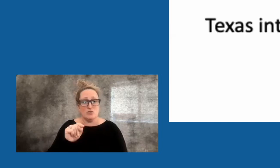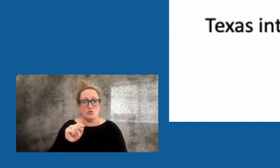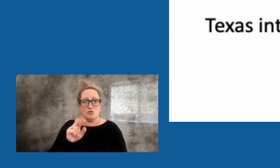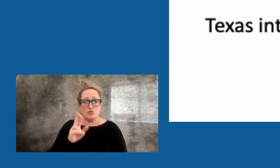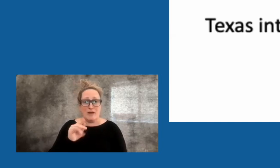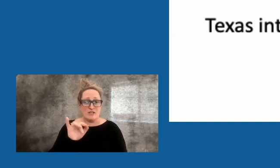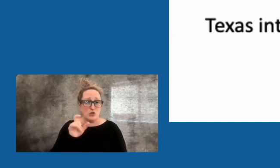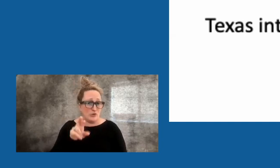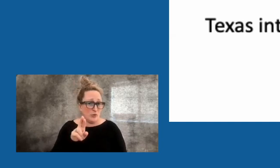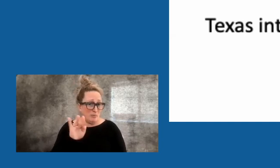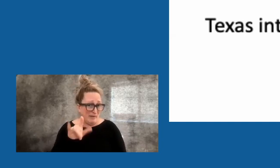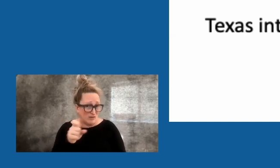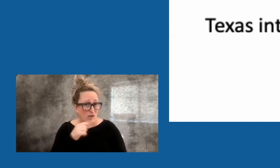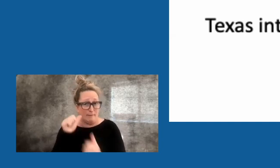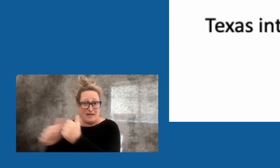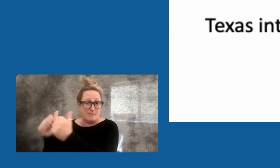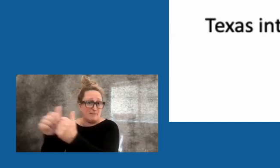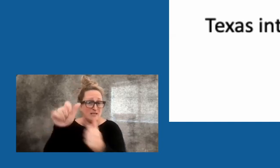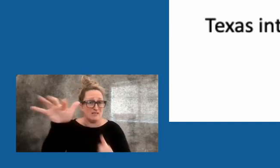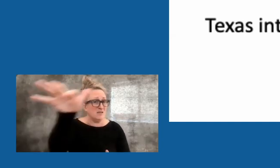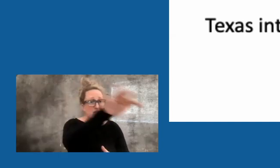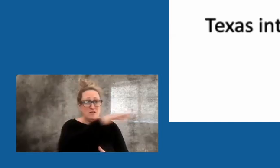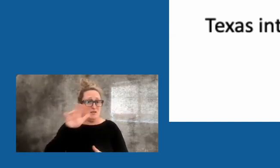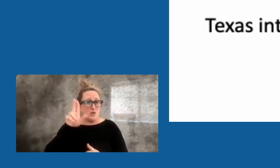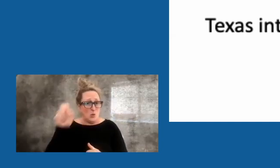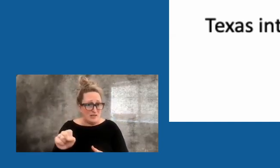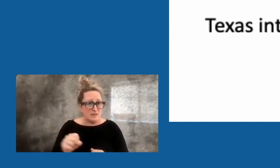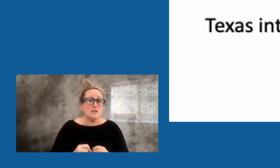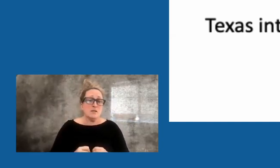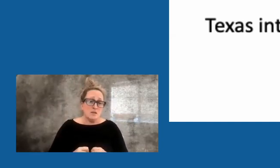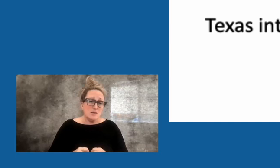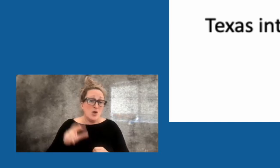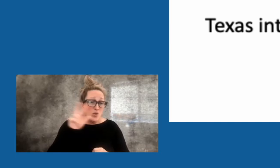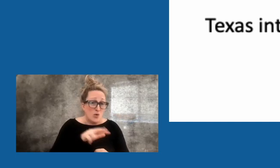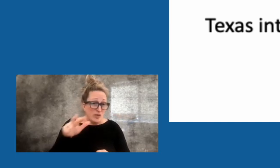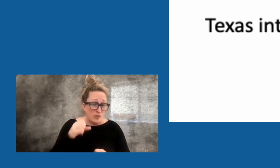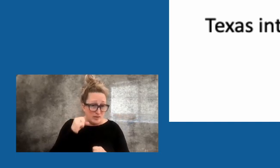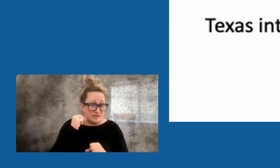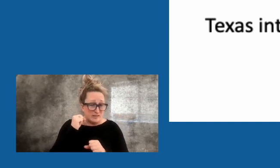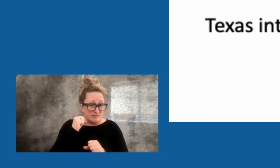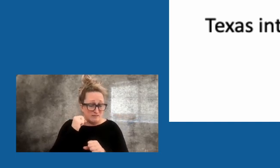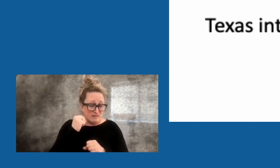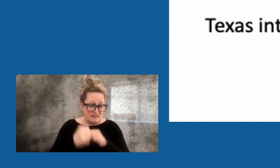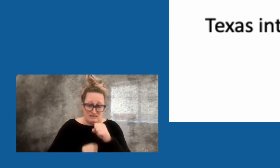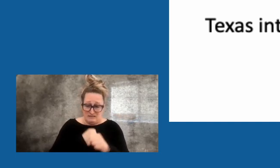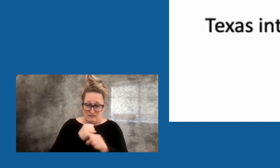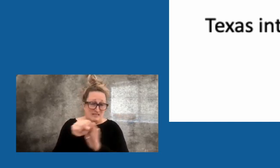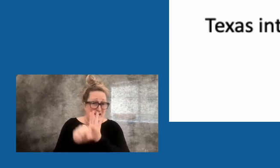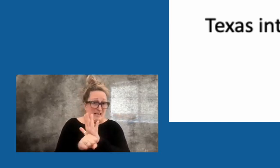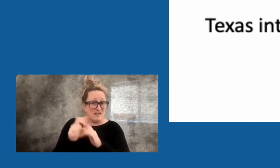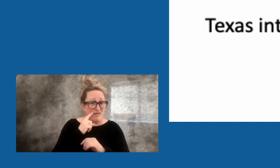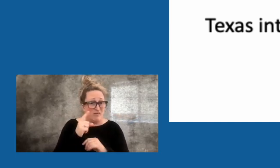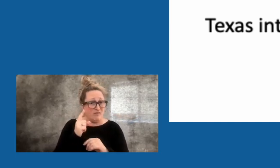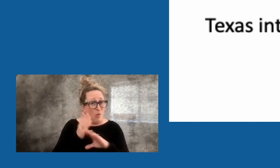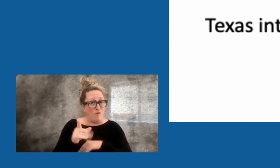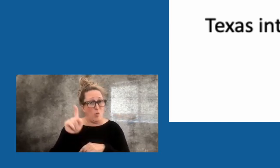are getting passed all across the nation. 33 states have introduced more than 100 bills that